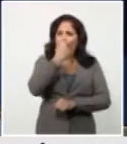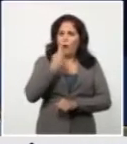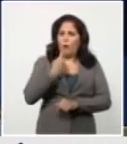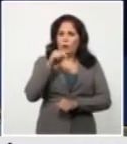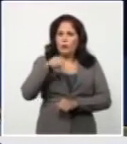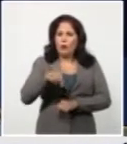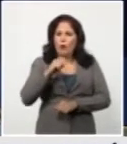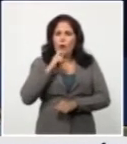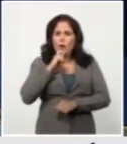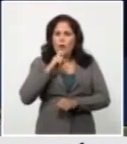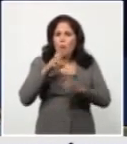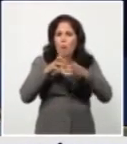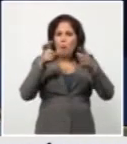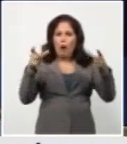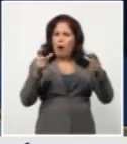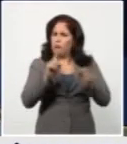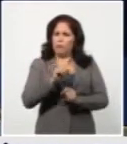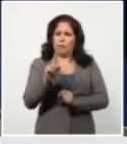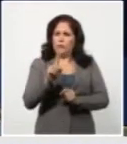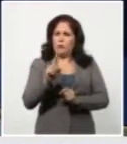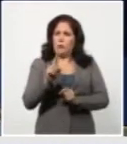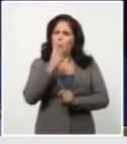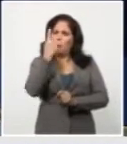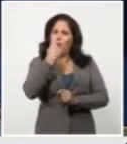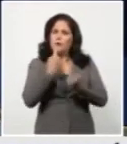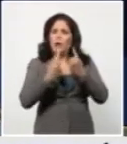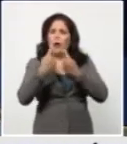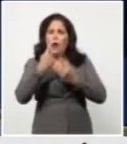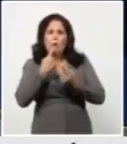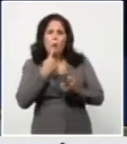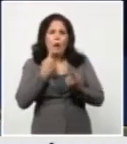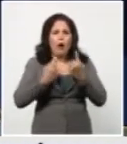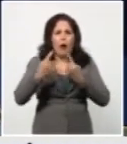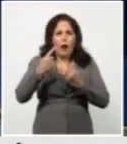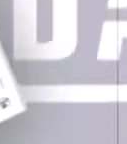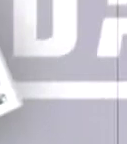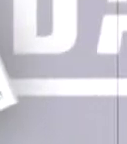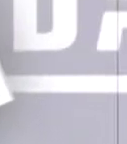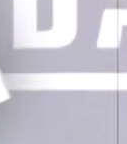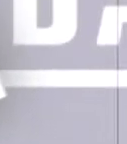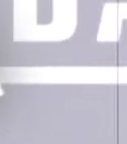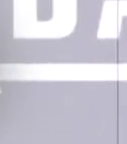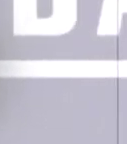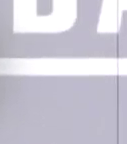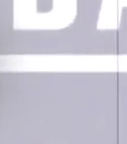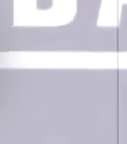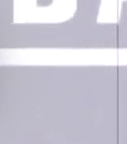is the national and international information we had for today.